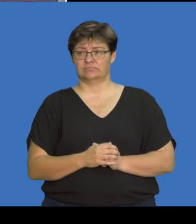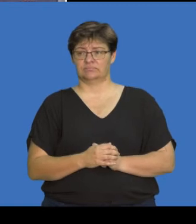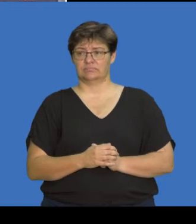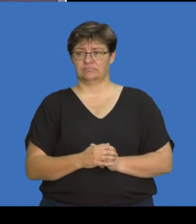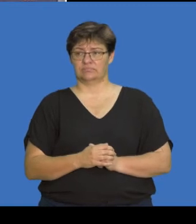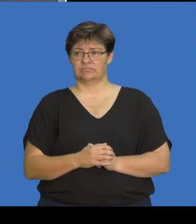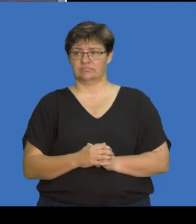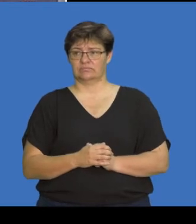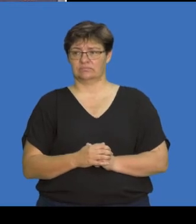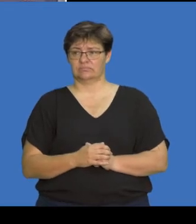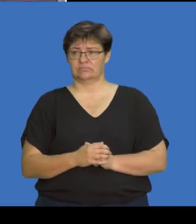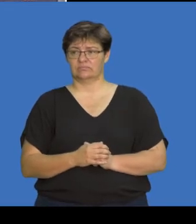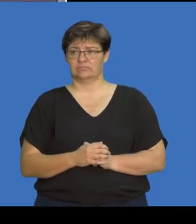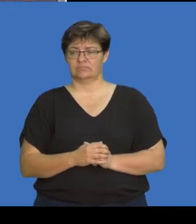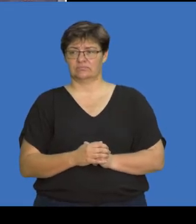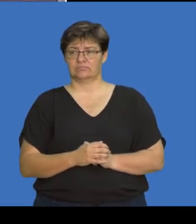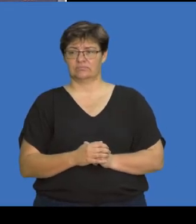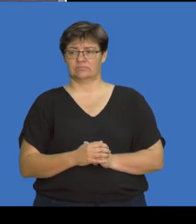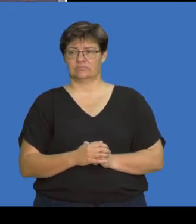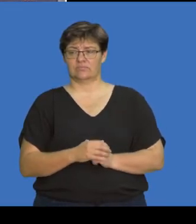let's just clear that.